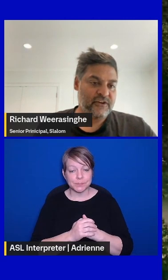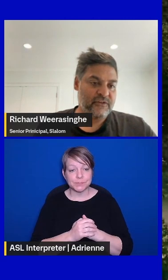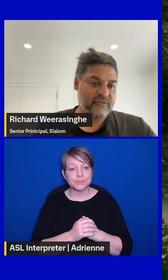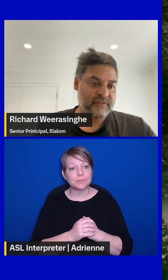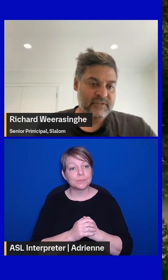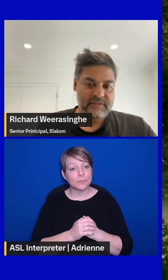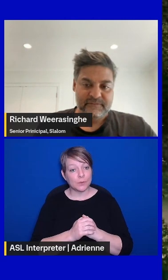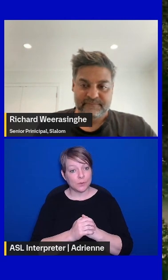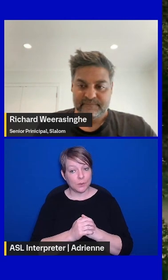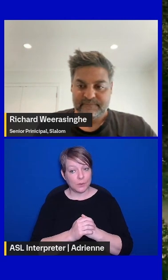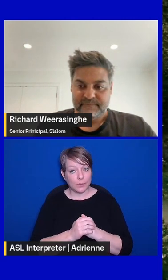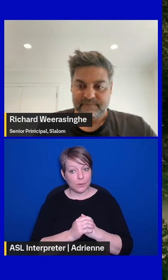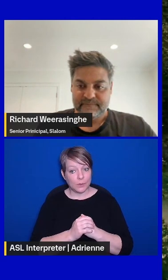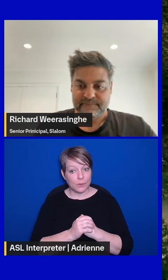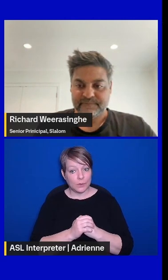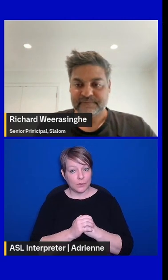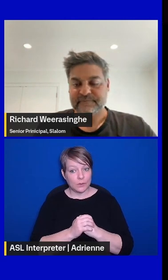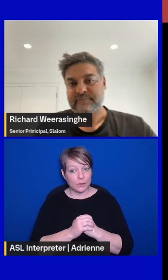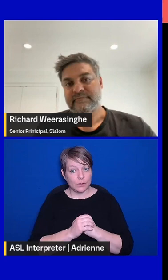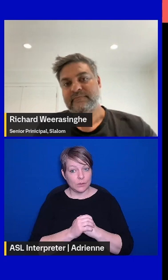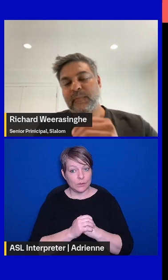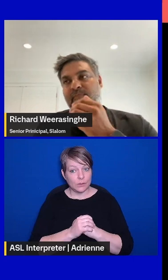Okay, so